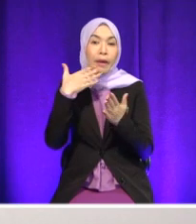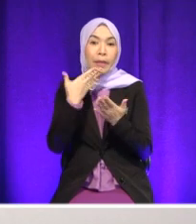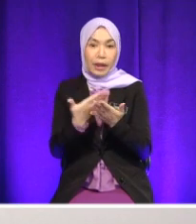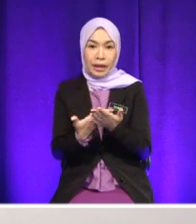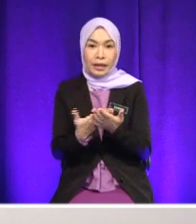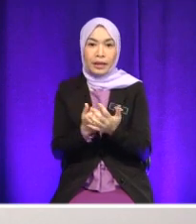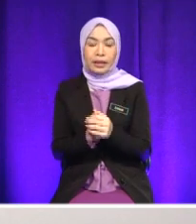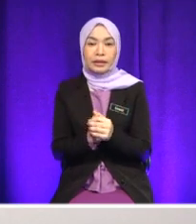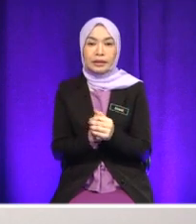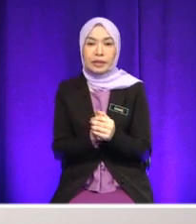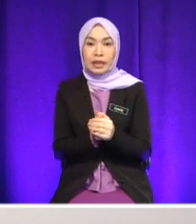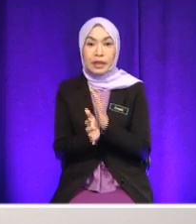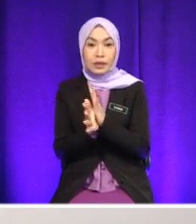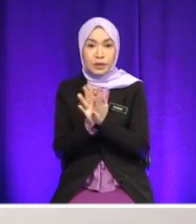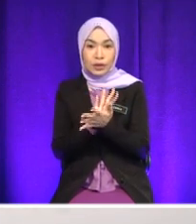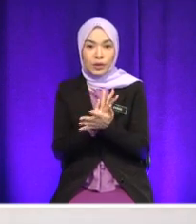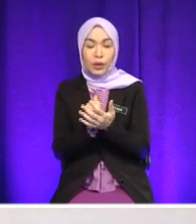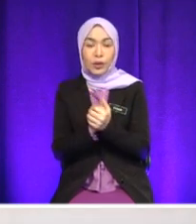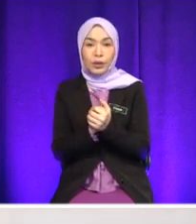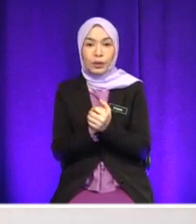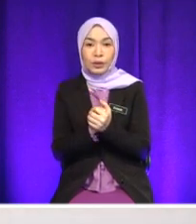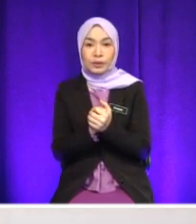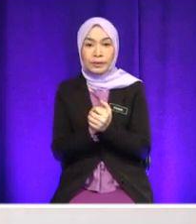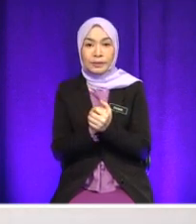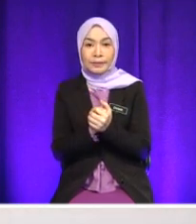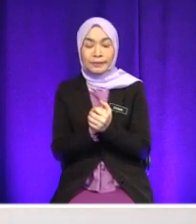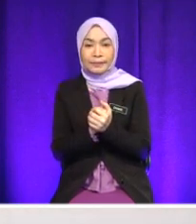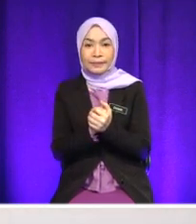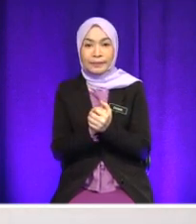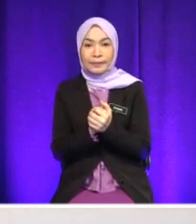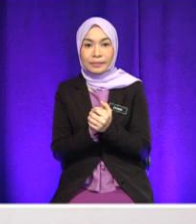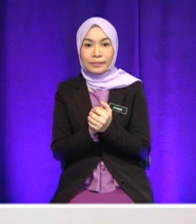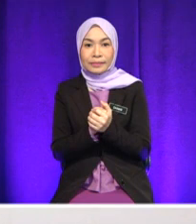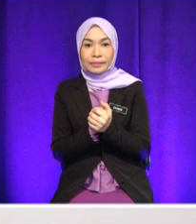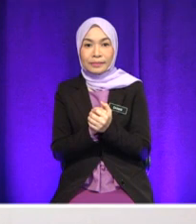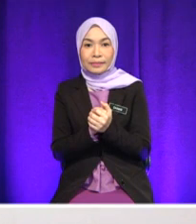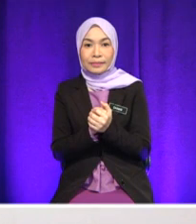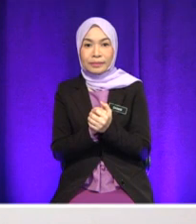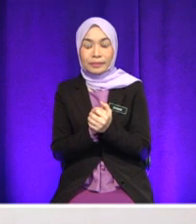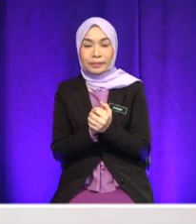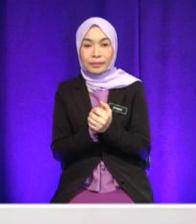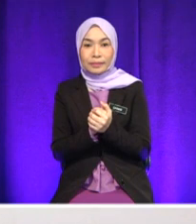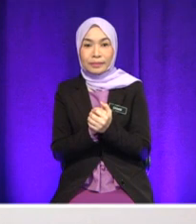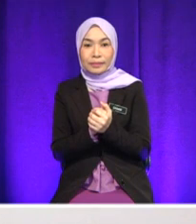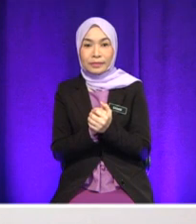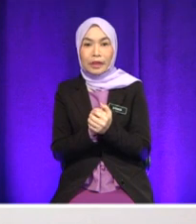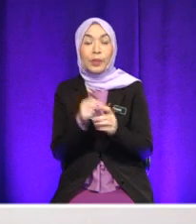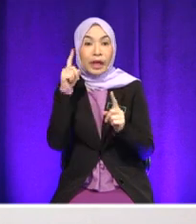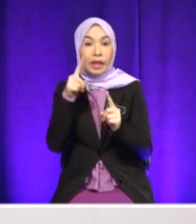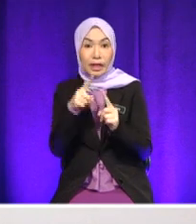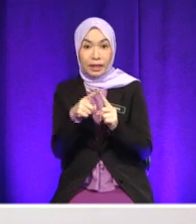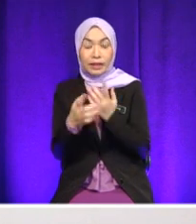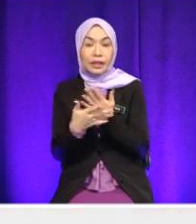is latest and accurate. Besides, it can grab the attention of readers easily if they had it in their